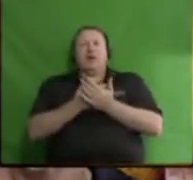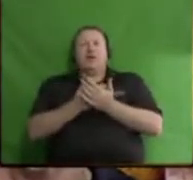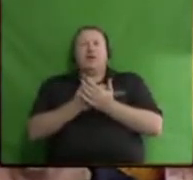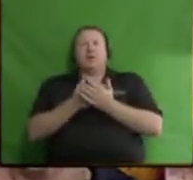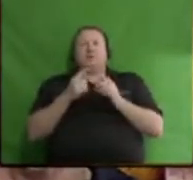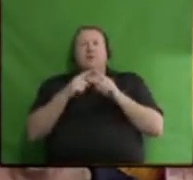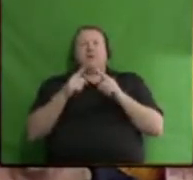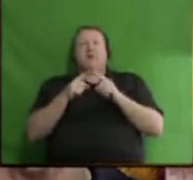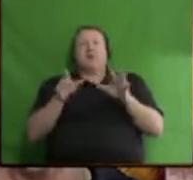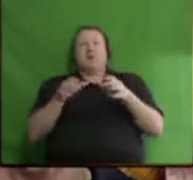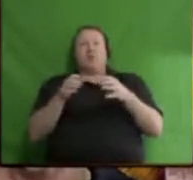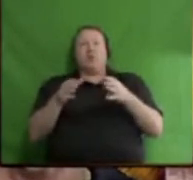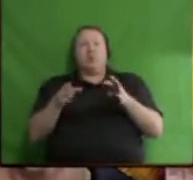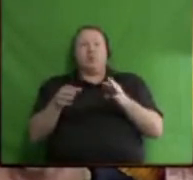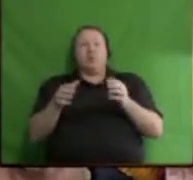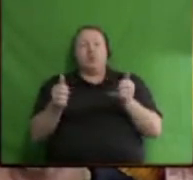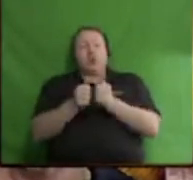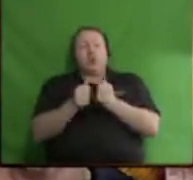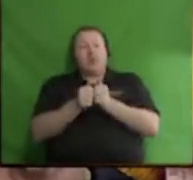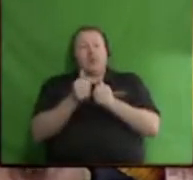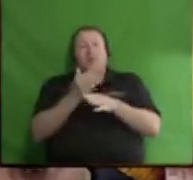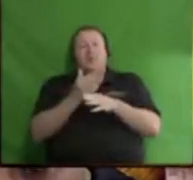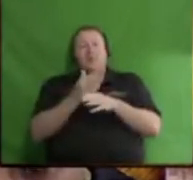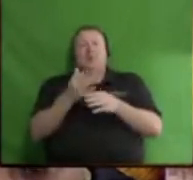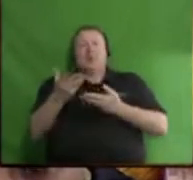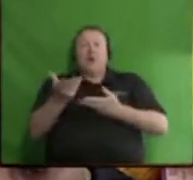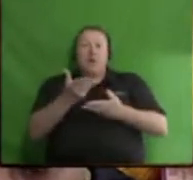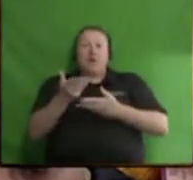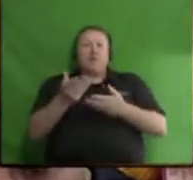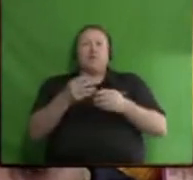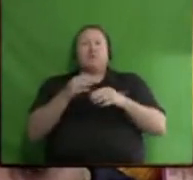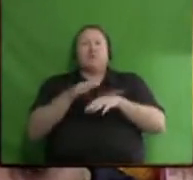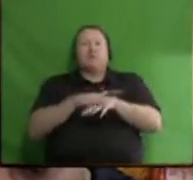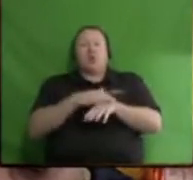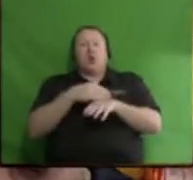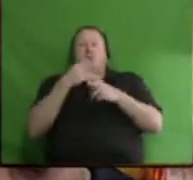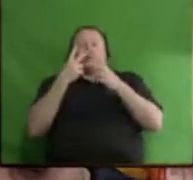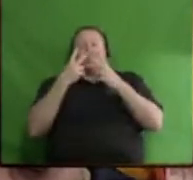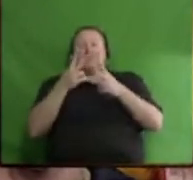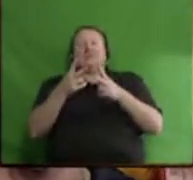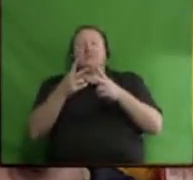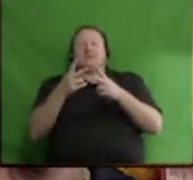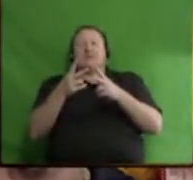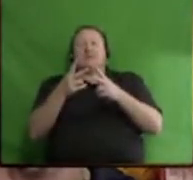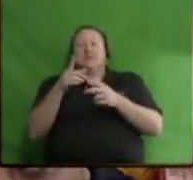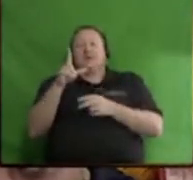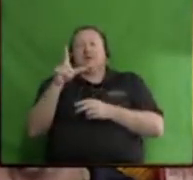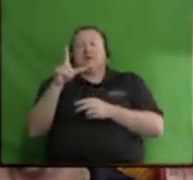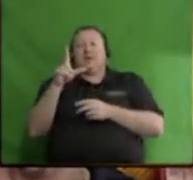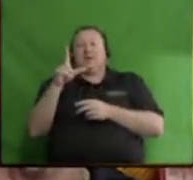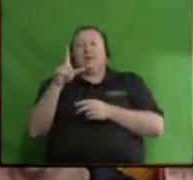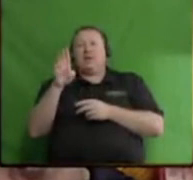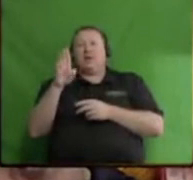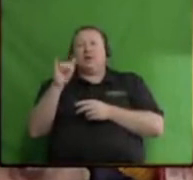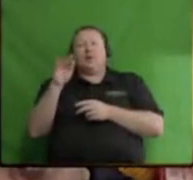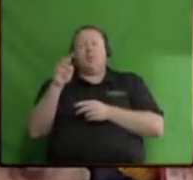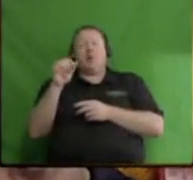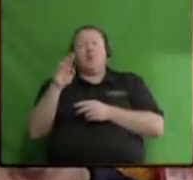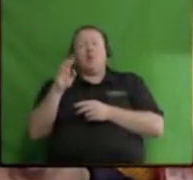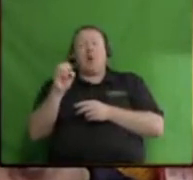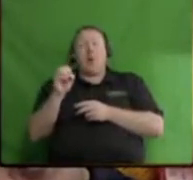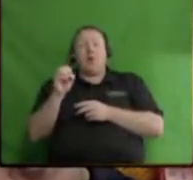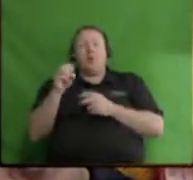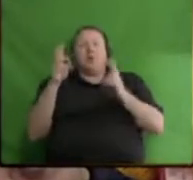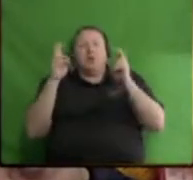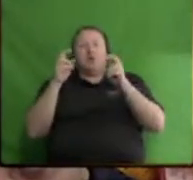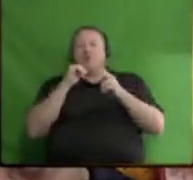different entities together, collaborate with them, and we are slowly starting to see, through the fact that the Lubombo border post issue did not drag